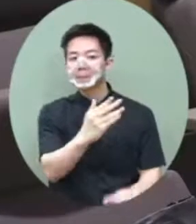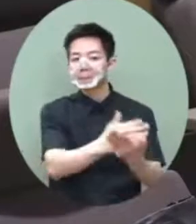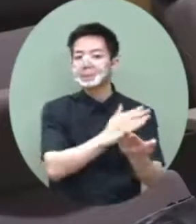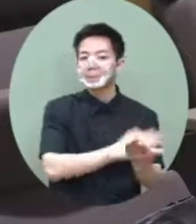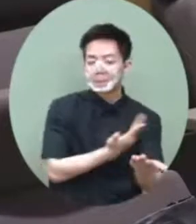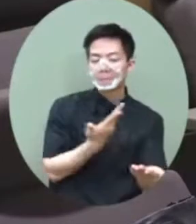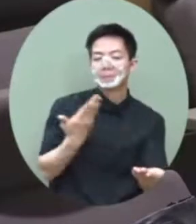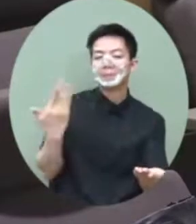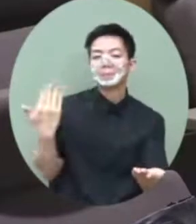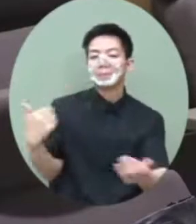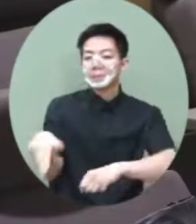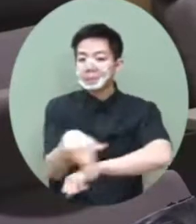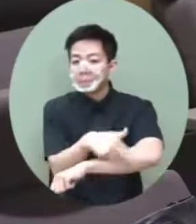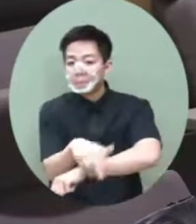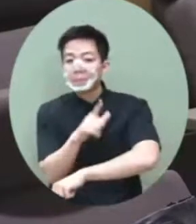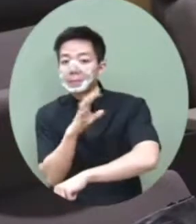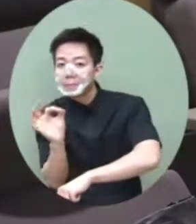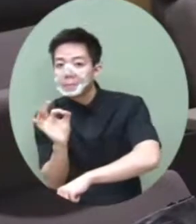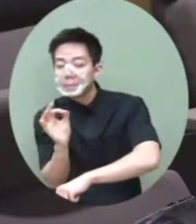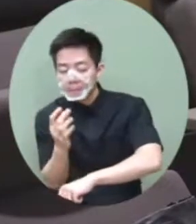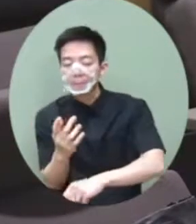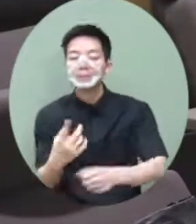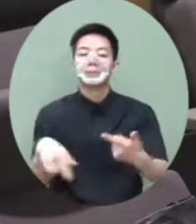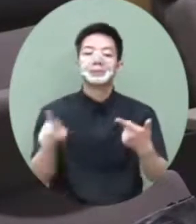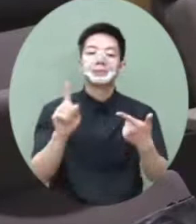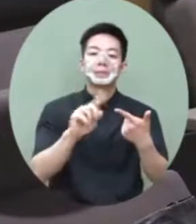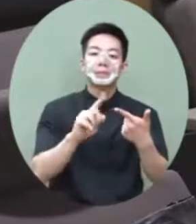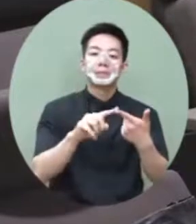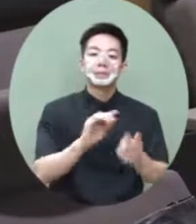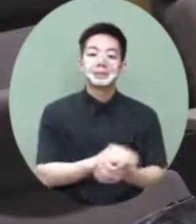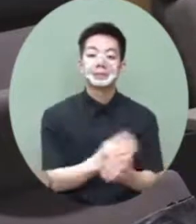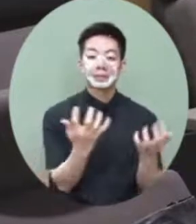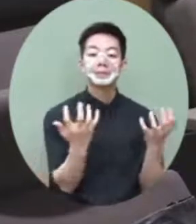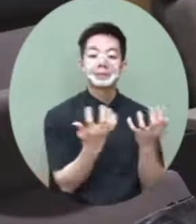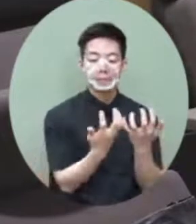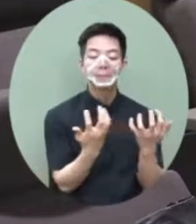a statistic data that